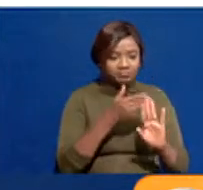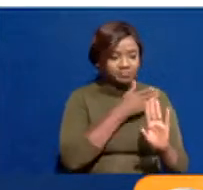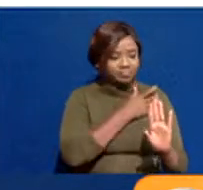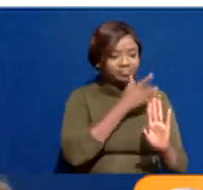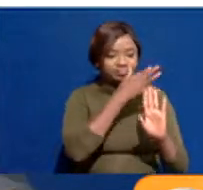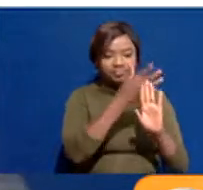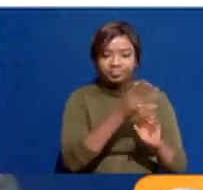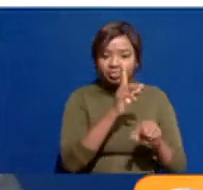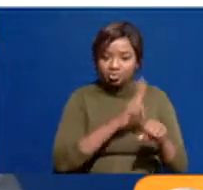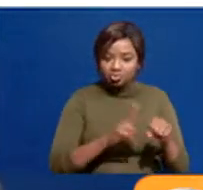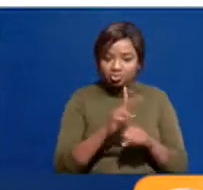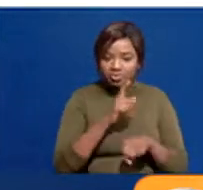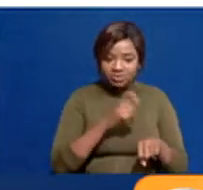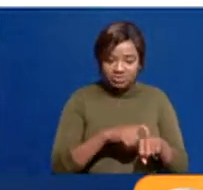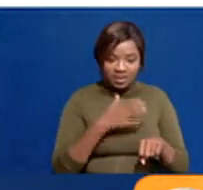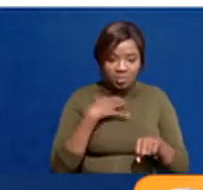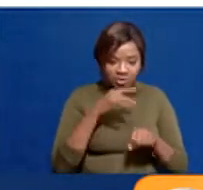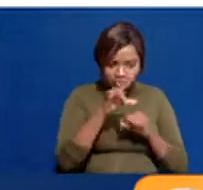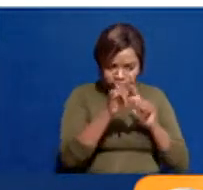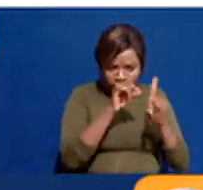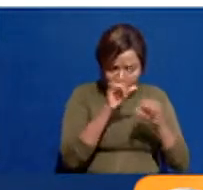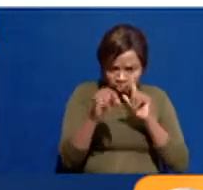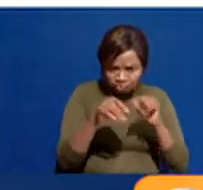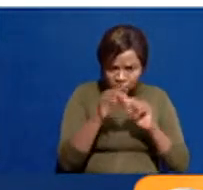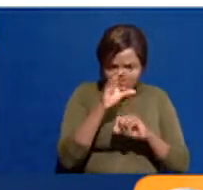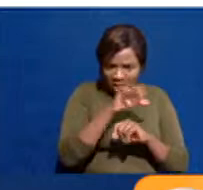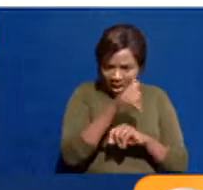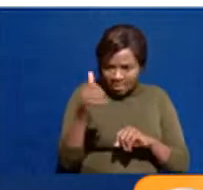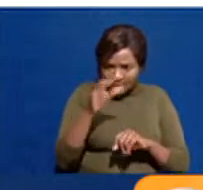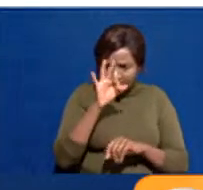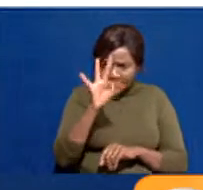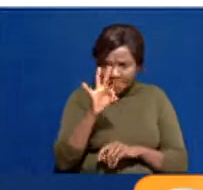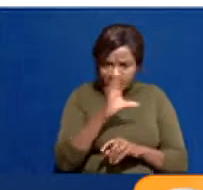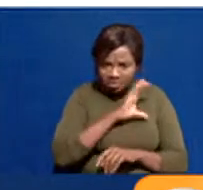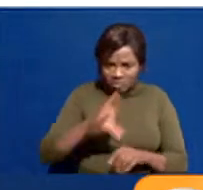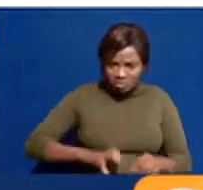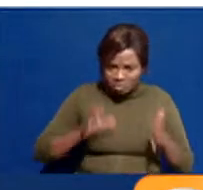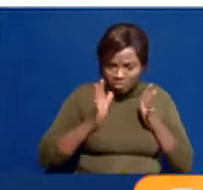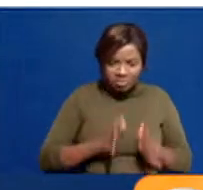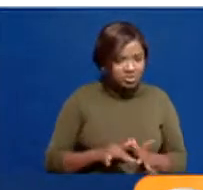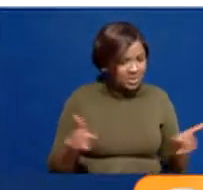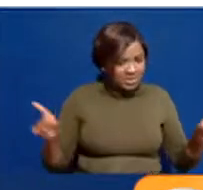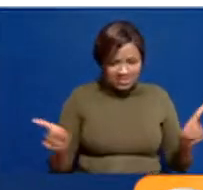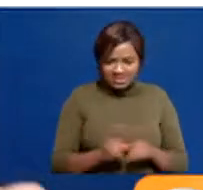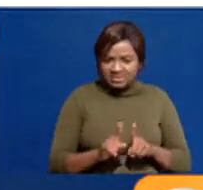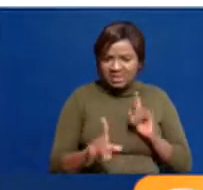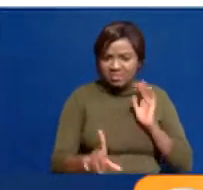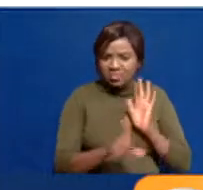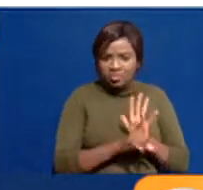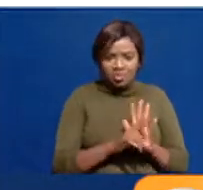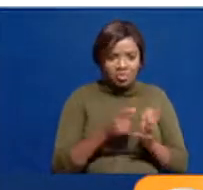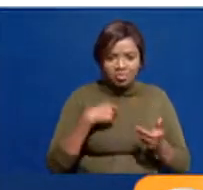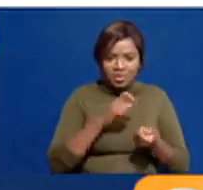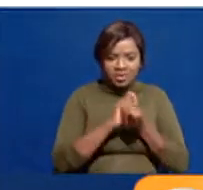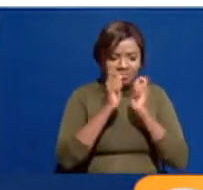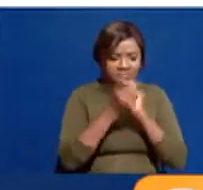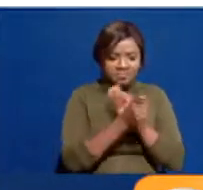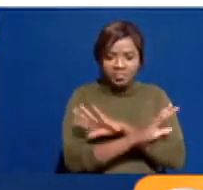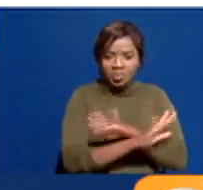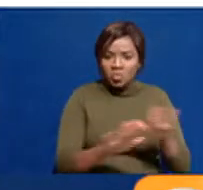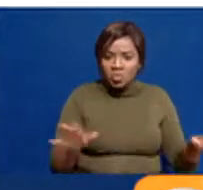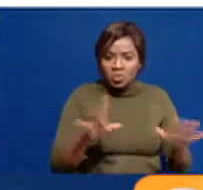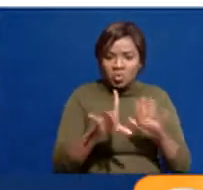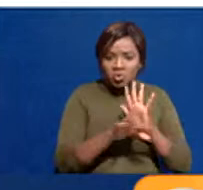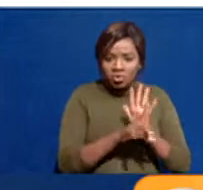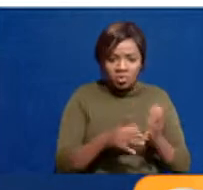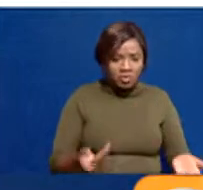in identifying Cherera and the three other commissioners are still the same laws that we are using. We haven't amended any law since then. He